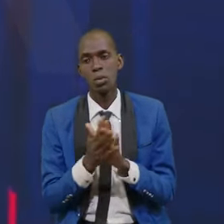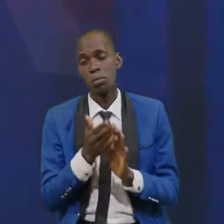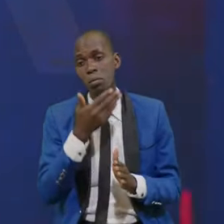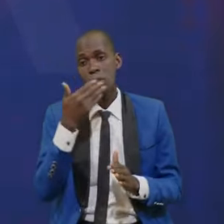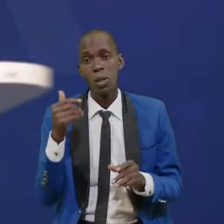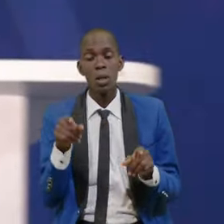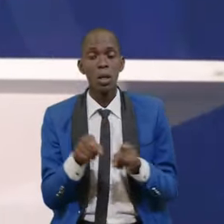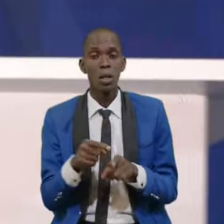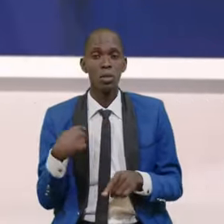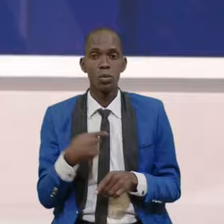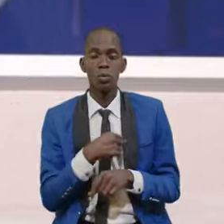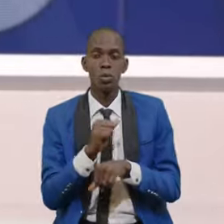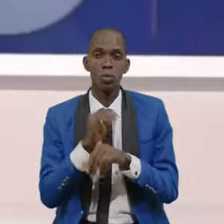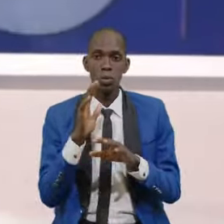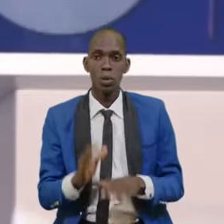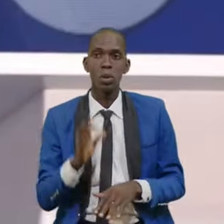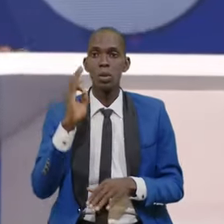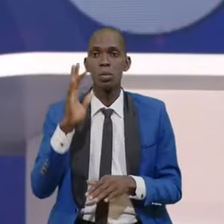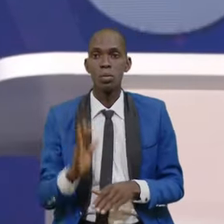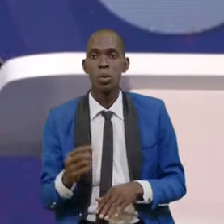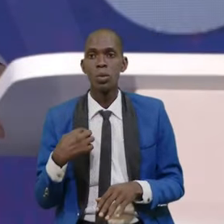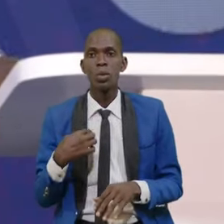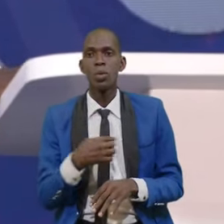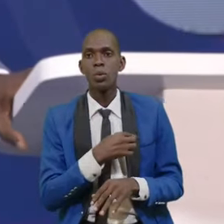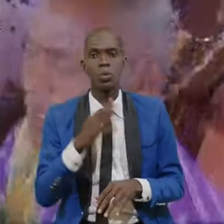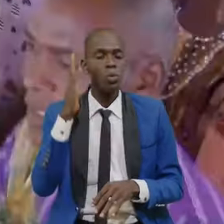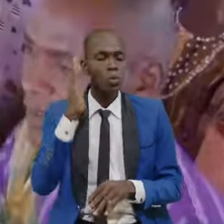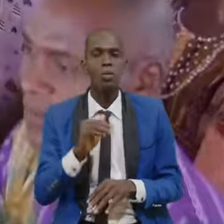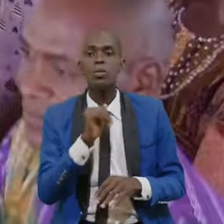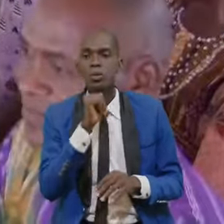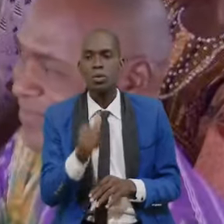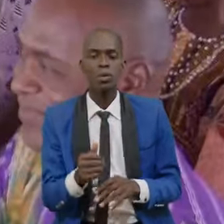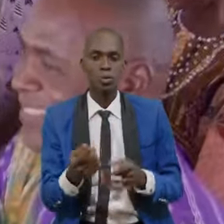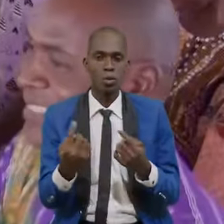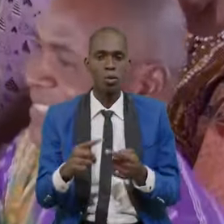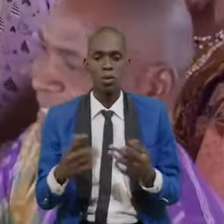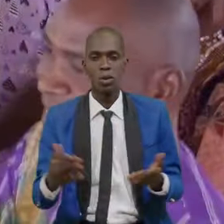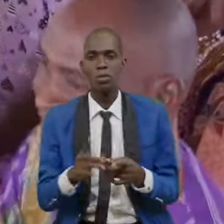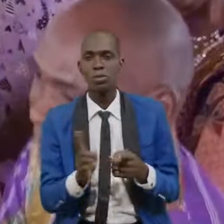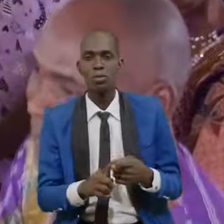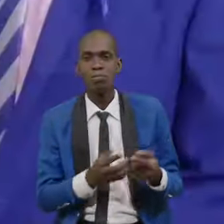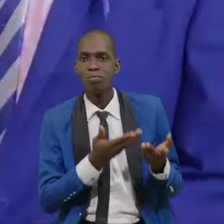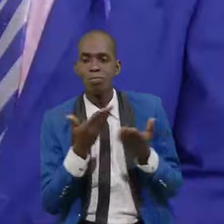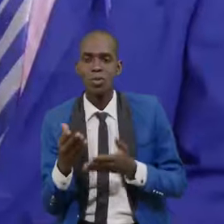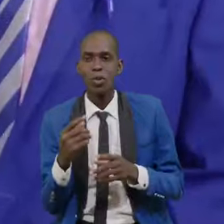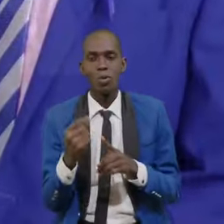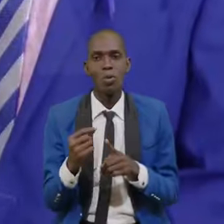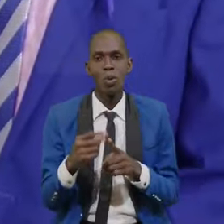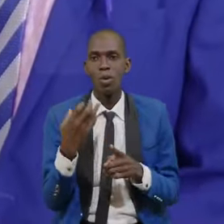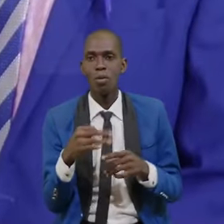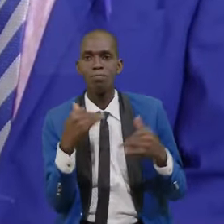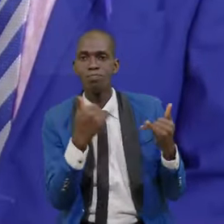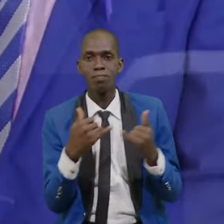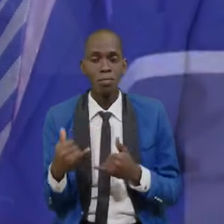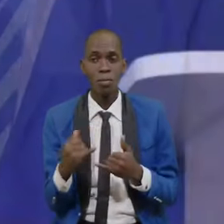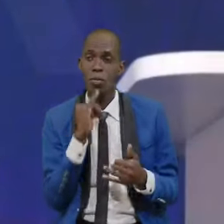the living God, we're not going to entertain you. Is that all right with you? And then we're